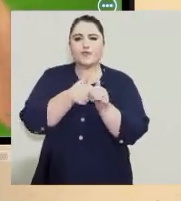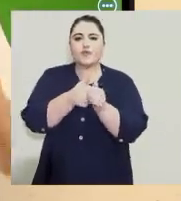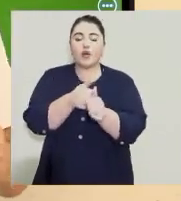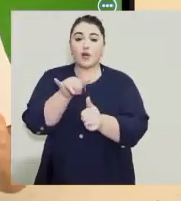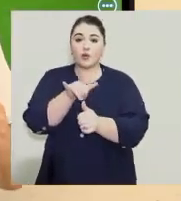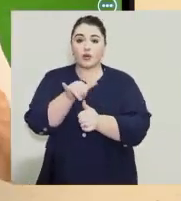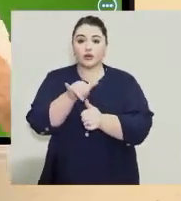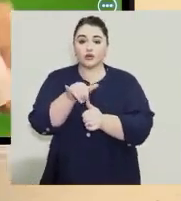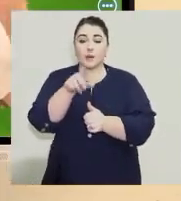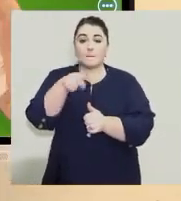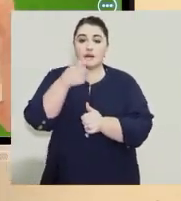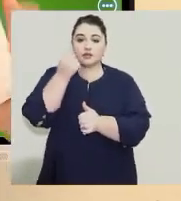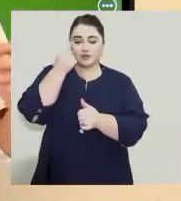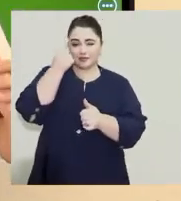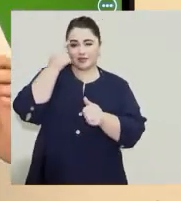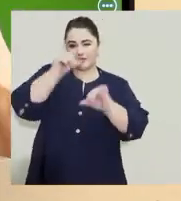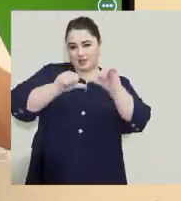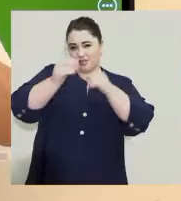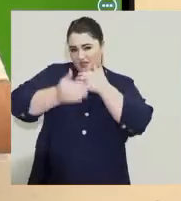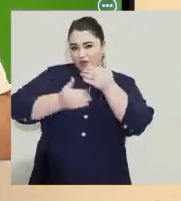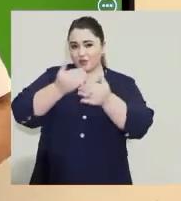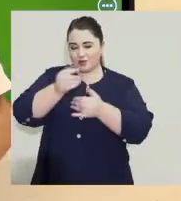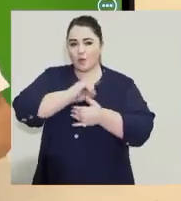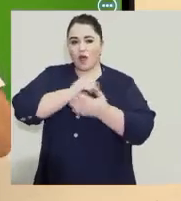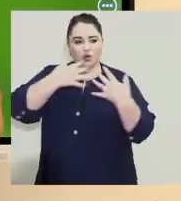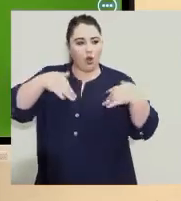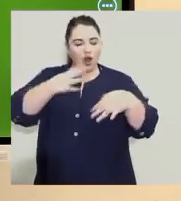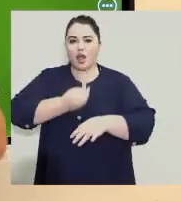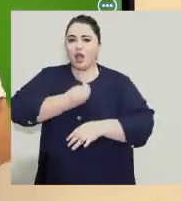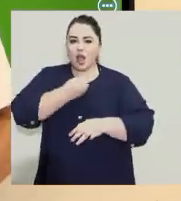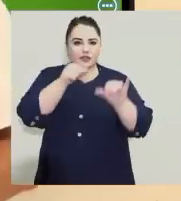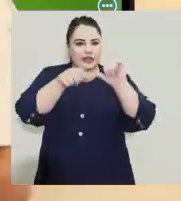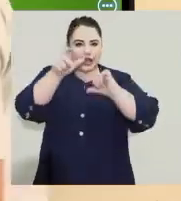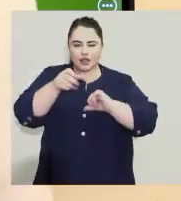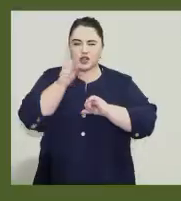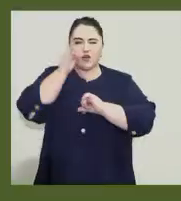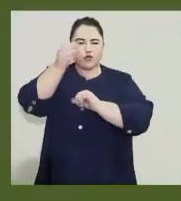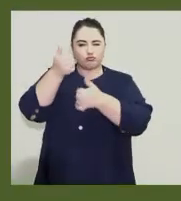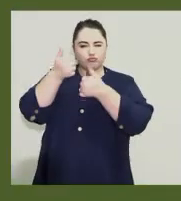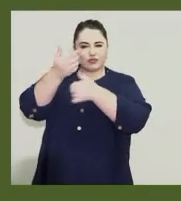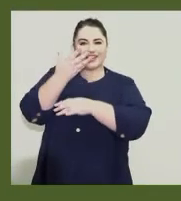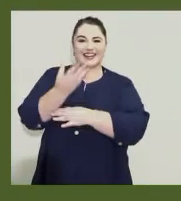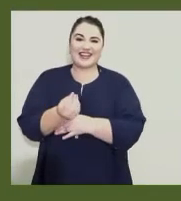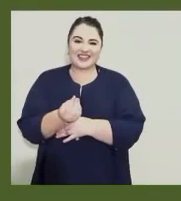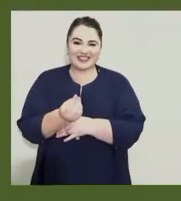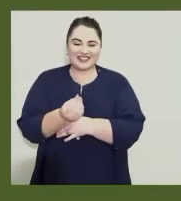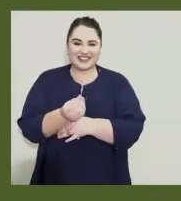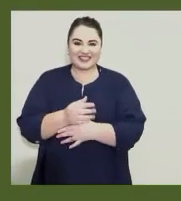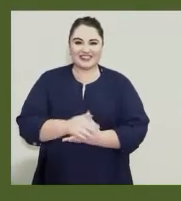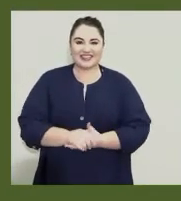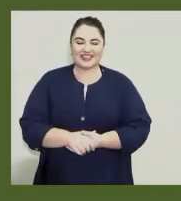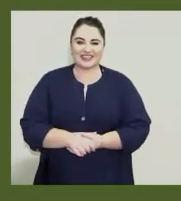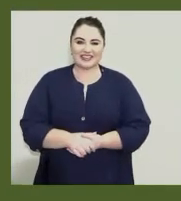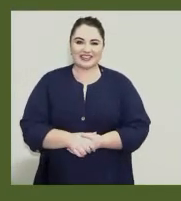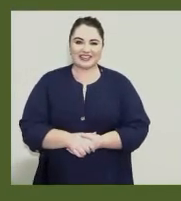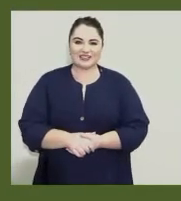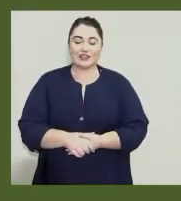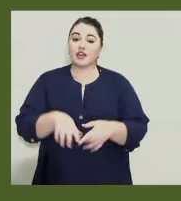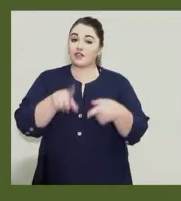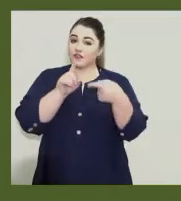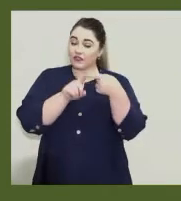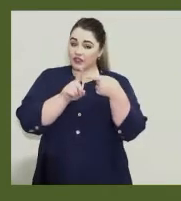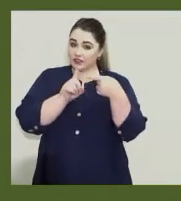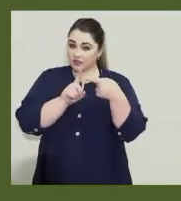scientific process because you are young scientists with a bright future. Let's have a look. First of all, you start off with an